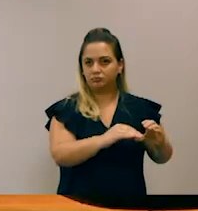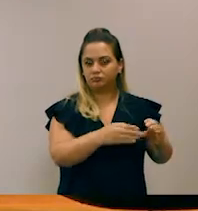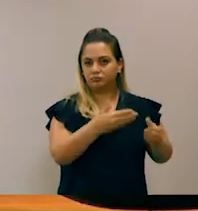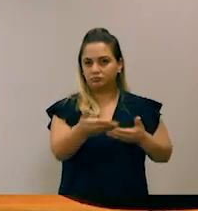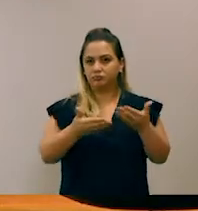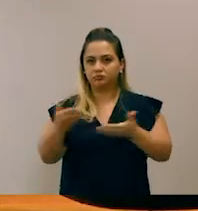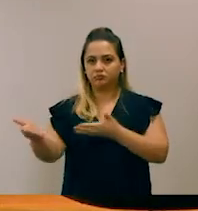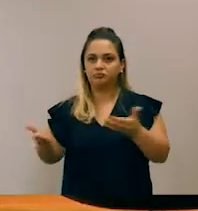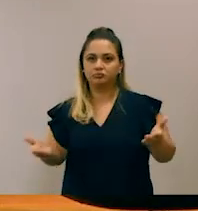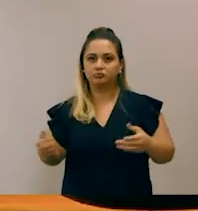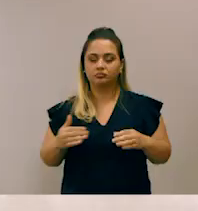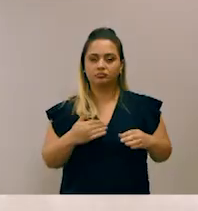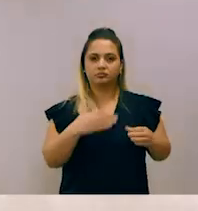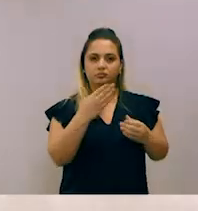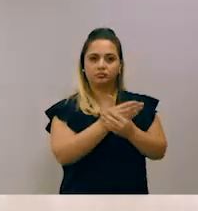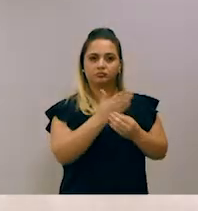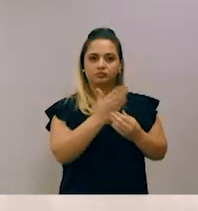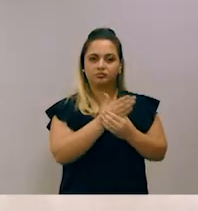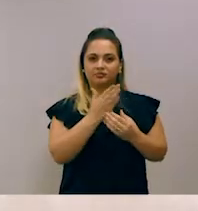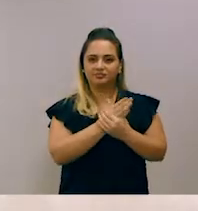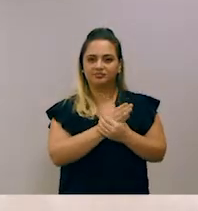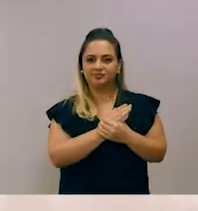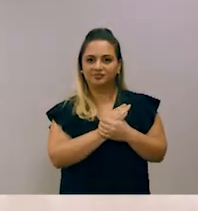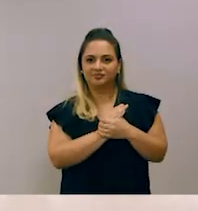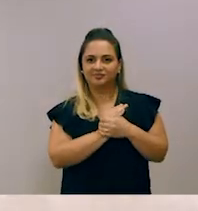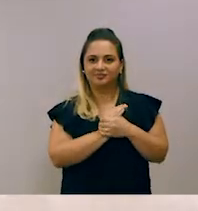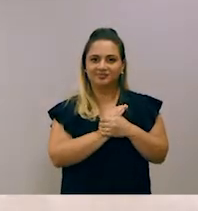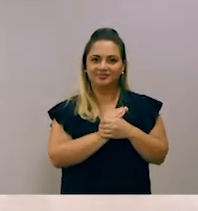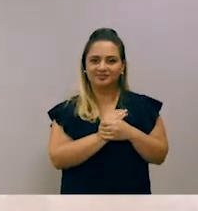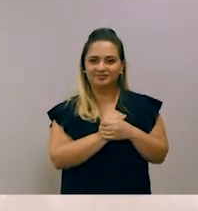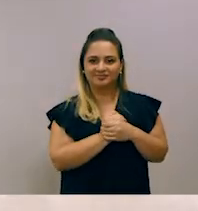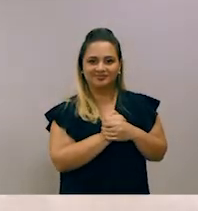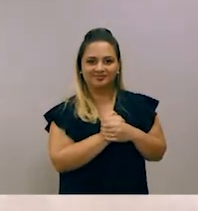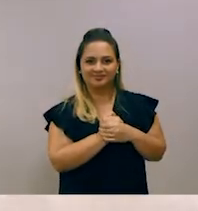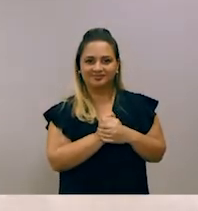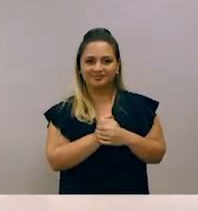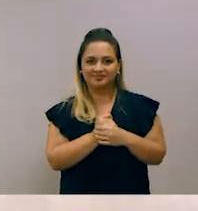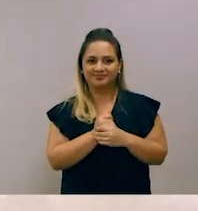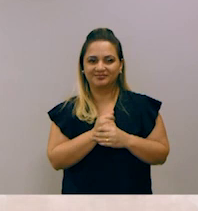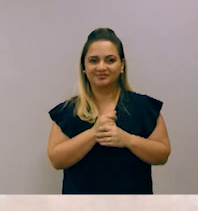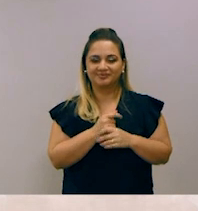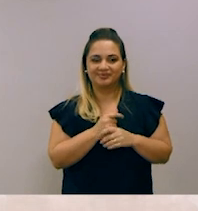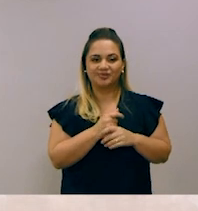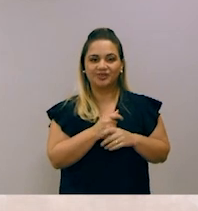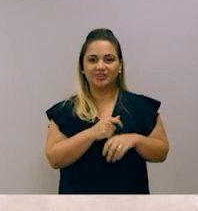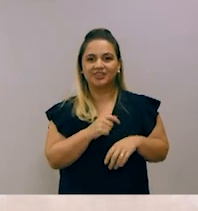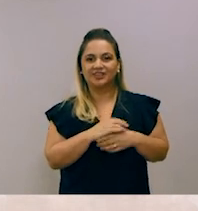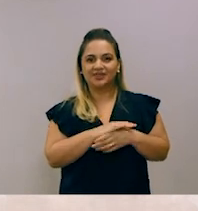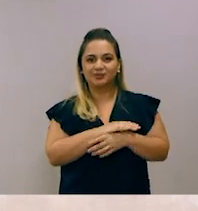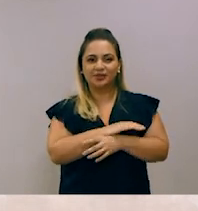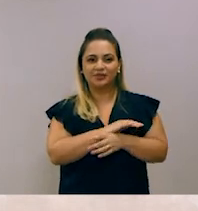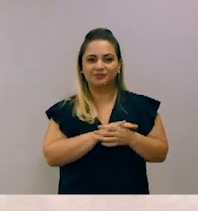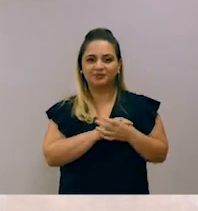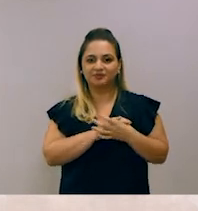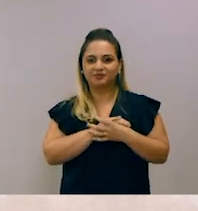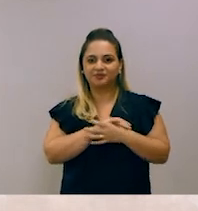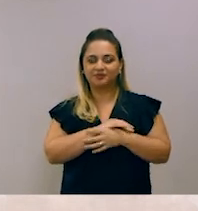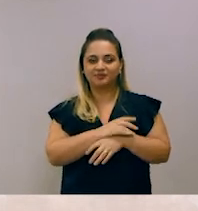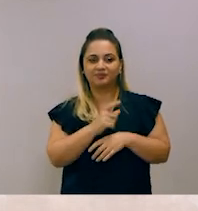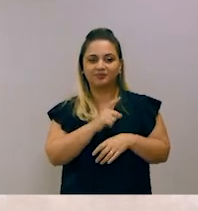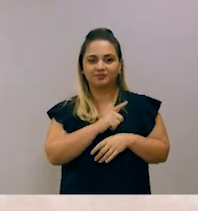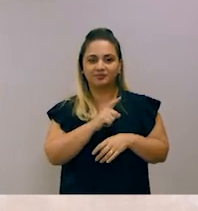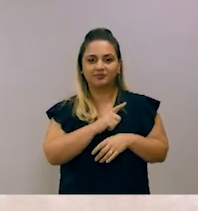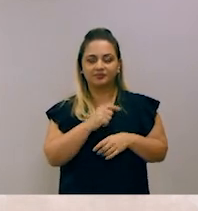procedural process. And so up until that time, the system worked as Alexandre mentioned. So they sent